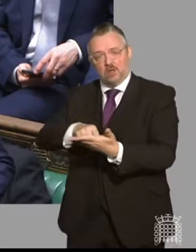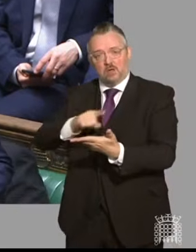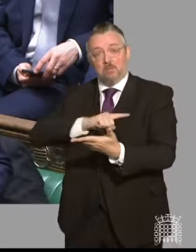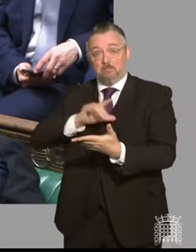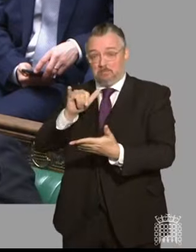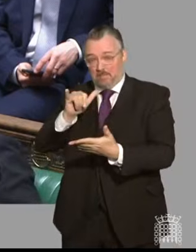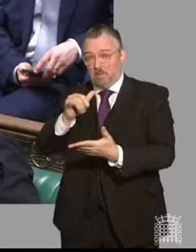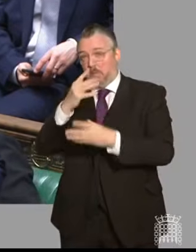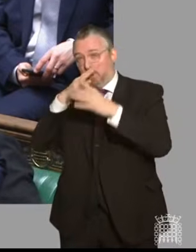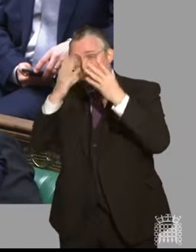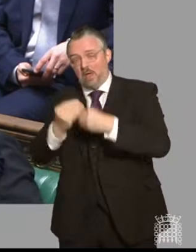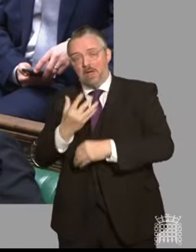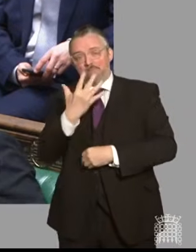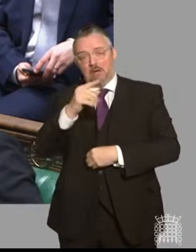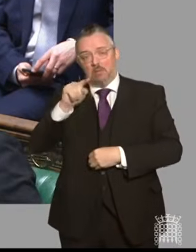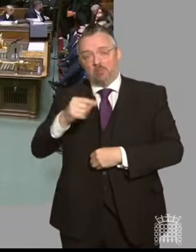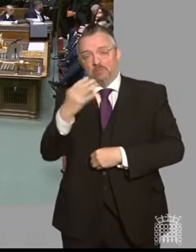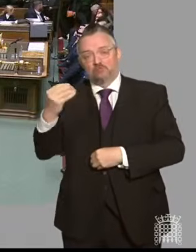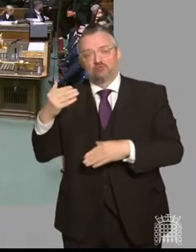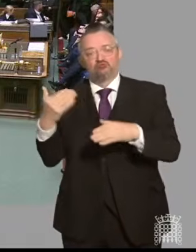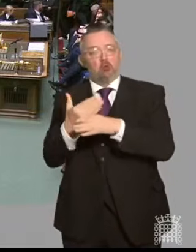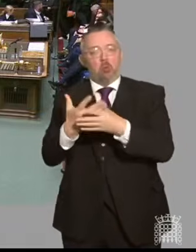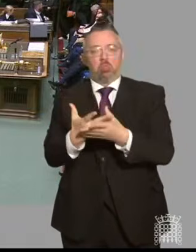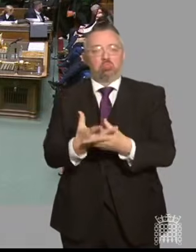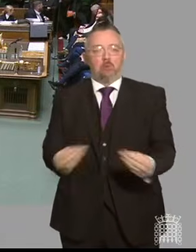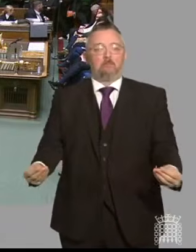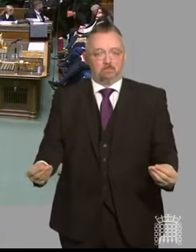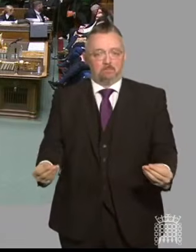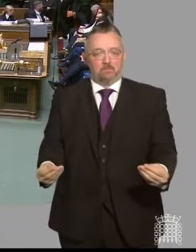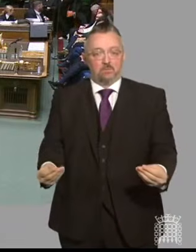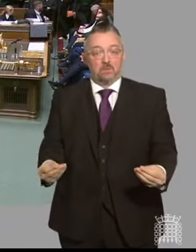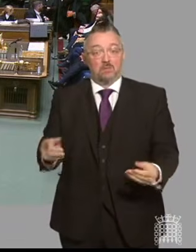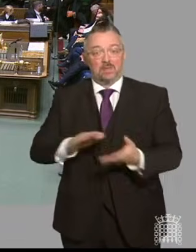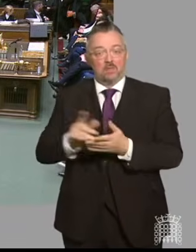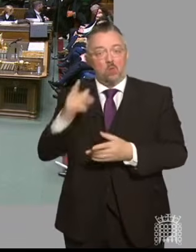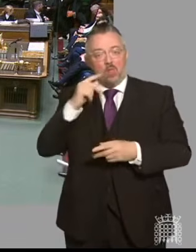£200 million hit to the Welsh economy.